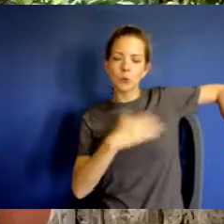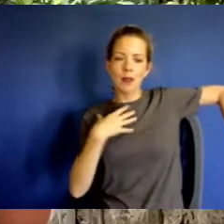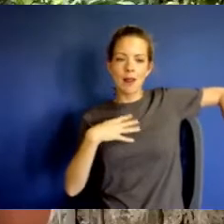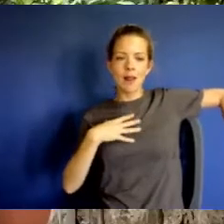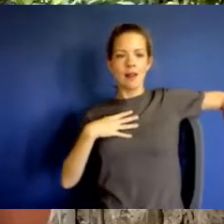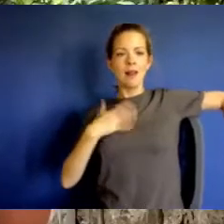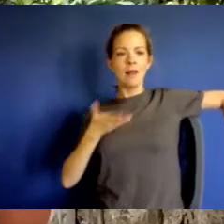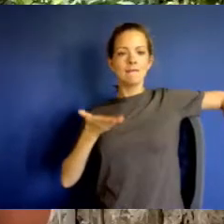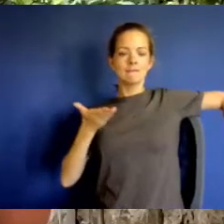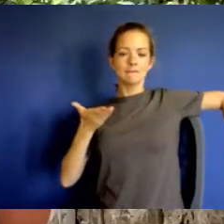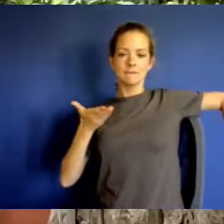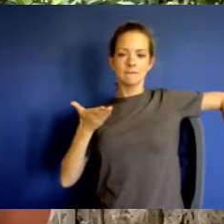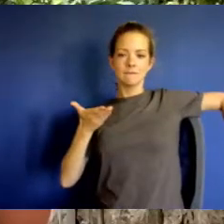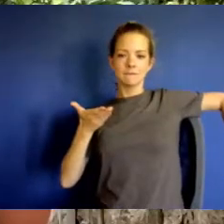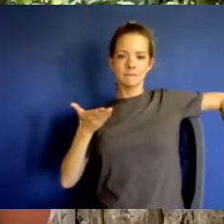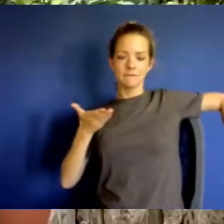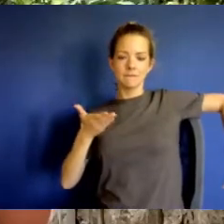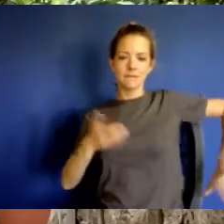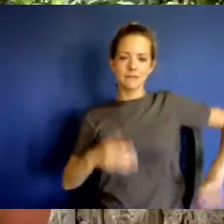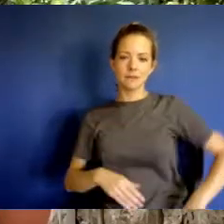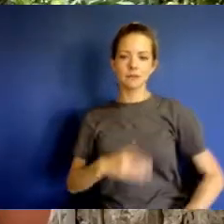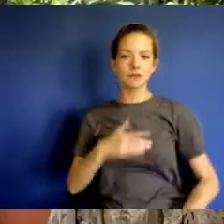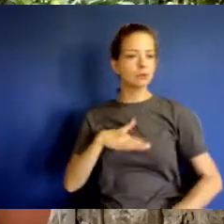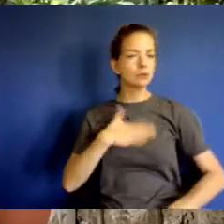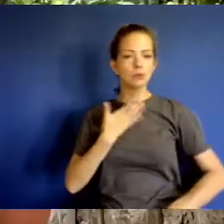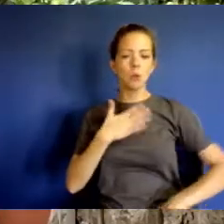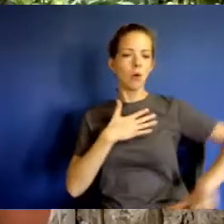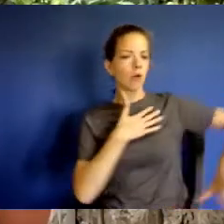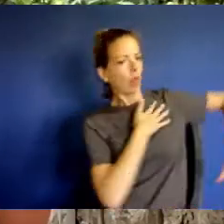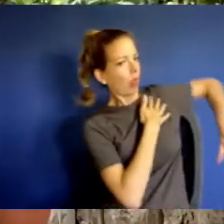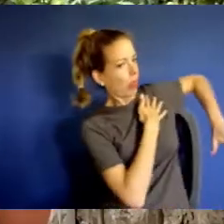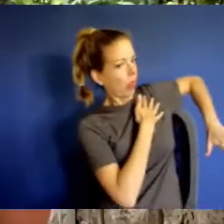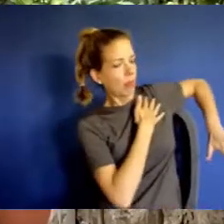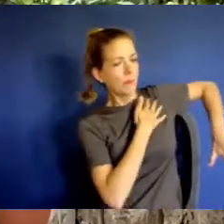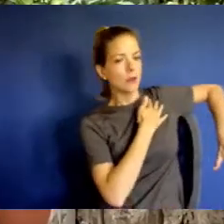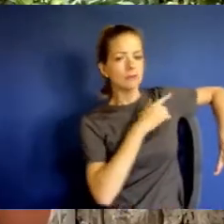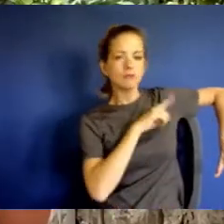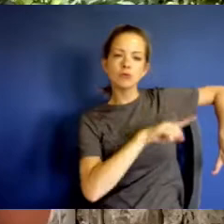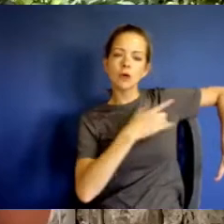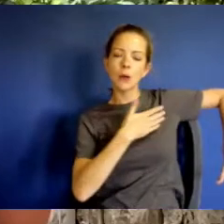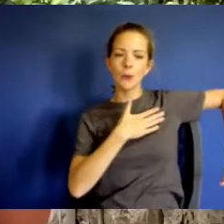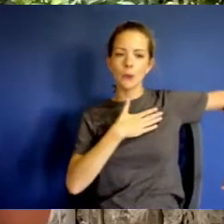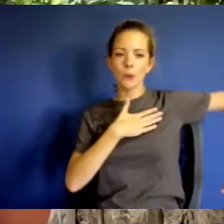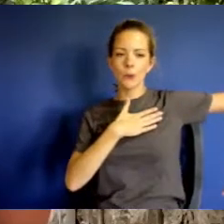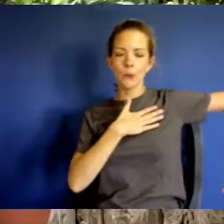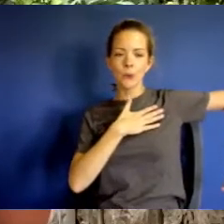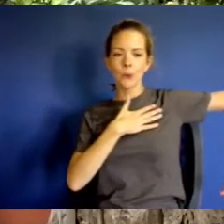and lift. And again, just watch that right shoulder. You don't want it pulling back too much. You want to keep